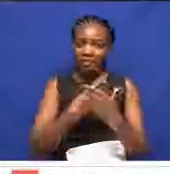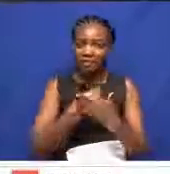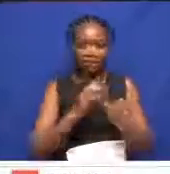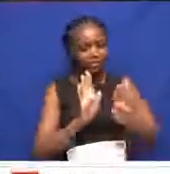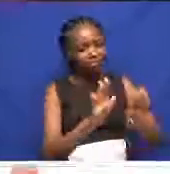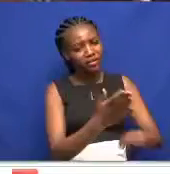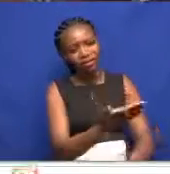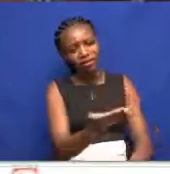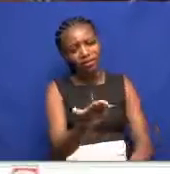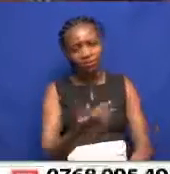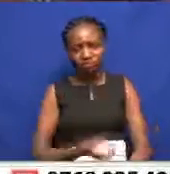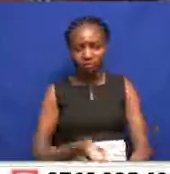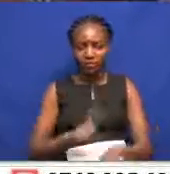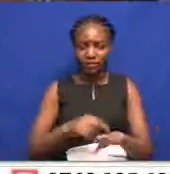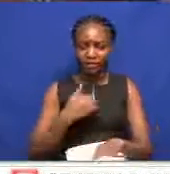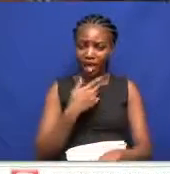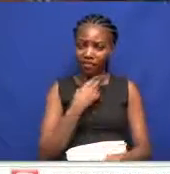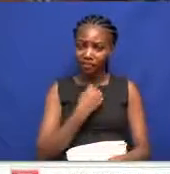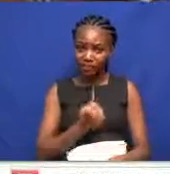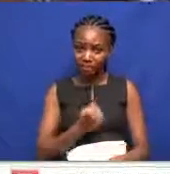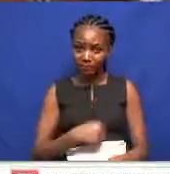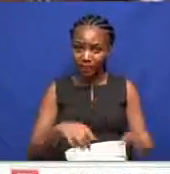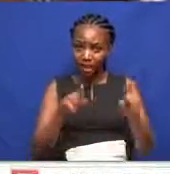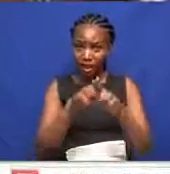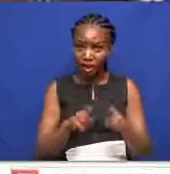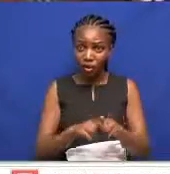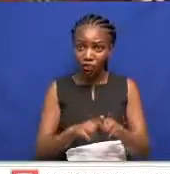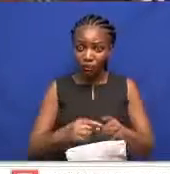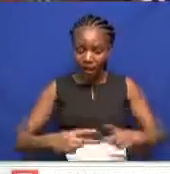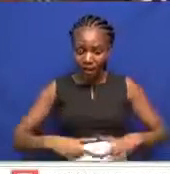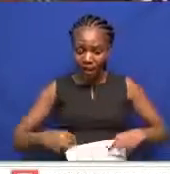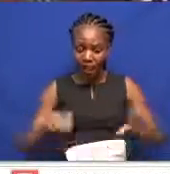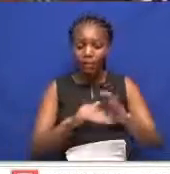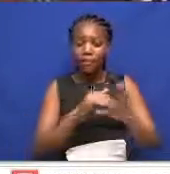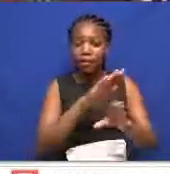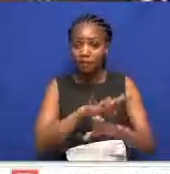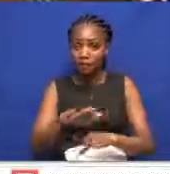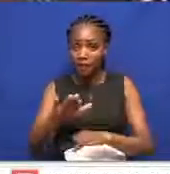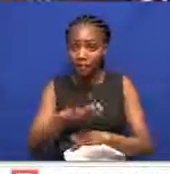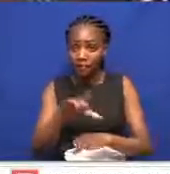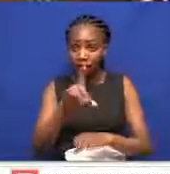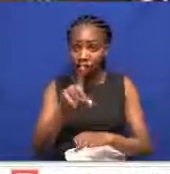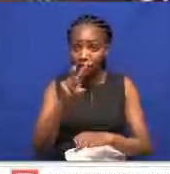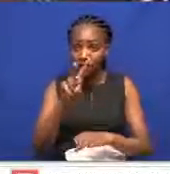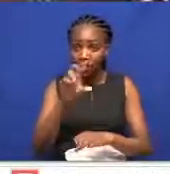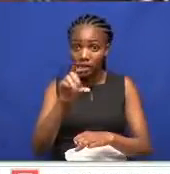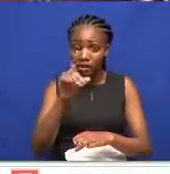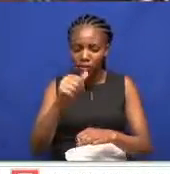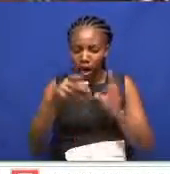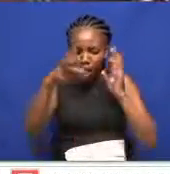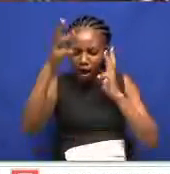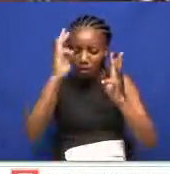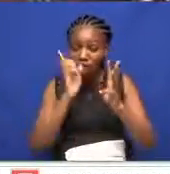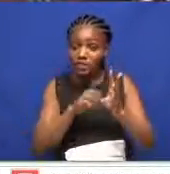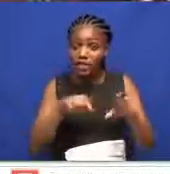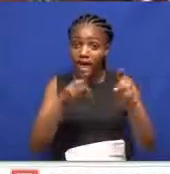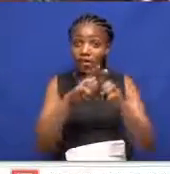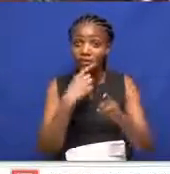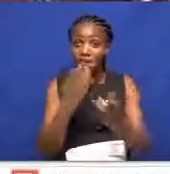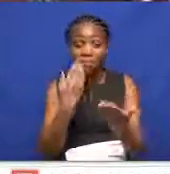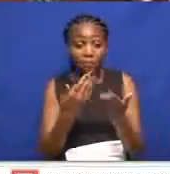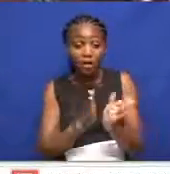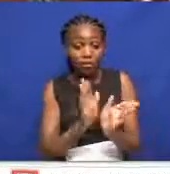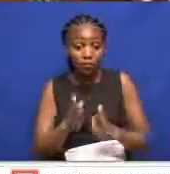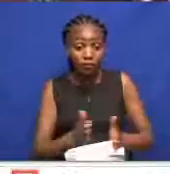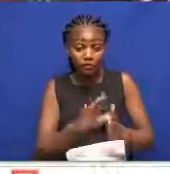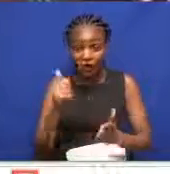hour of need. Garissa Township Member of Parliament Eden Duale has expressed fear as this will open doors for the